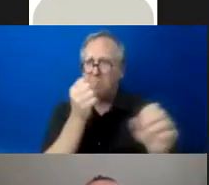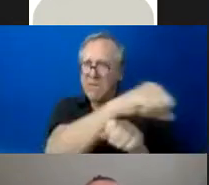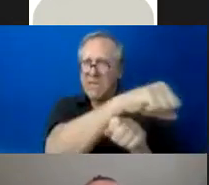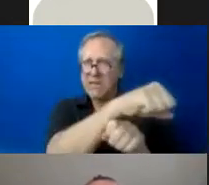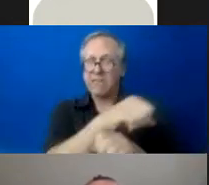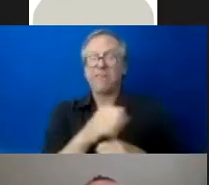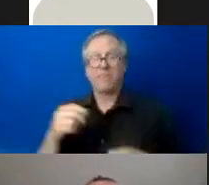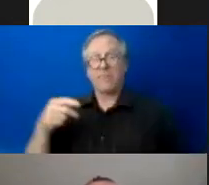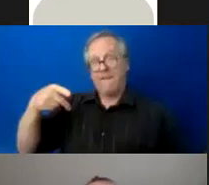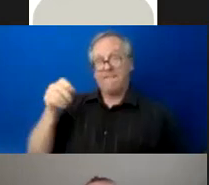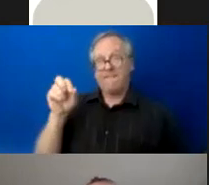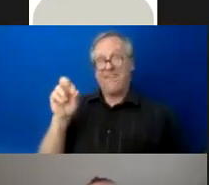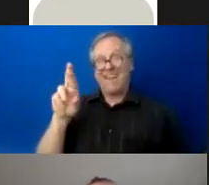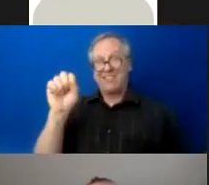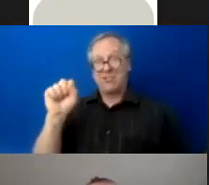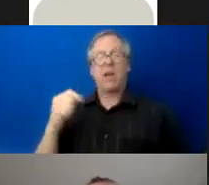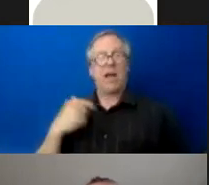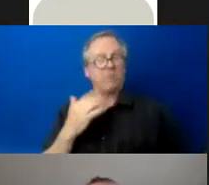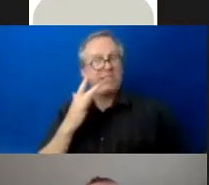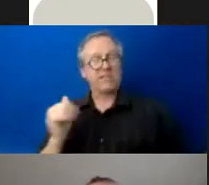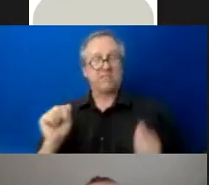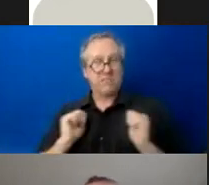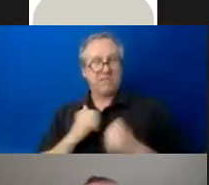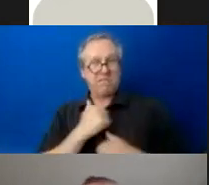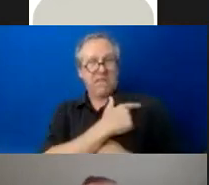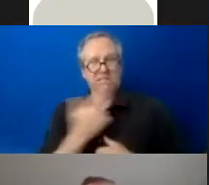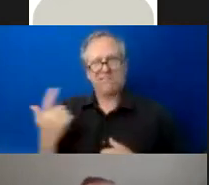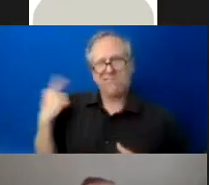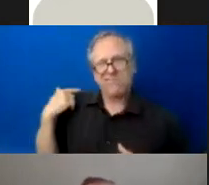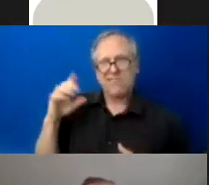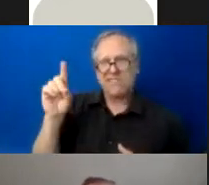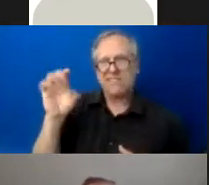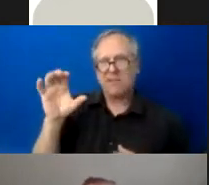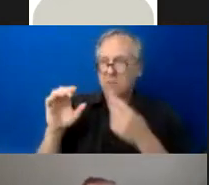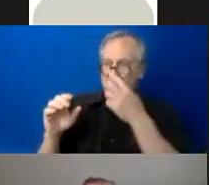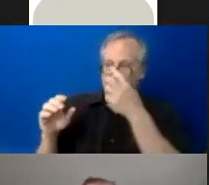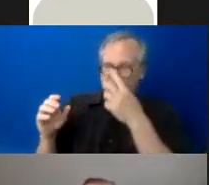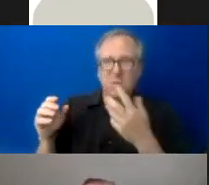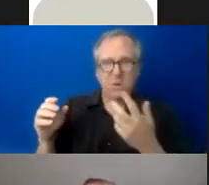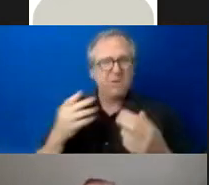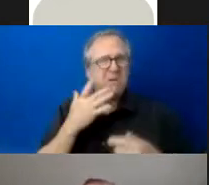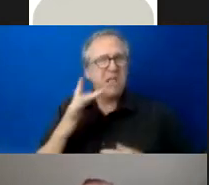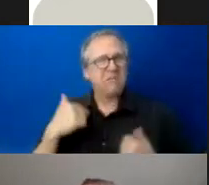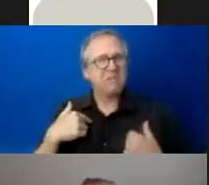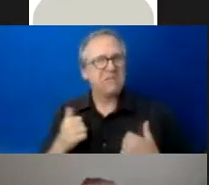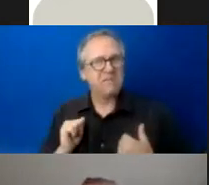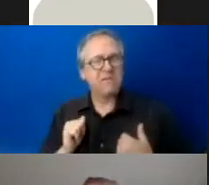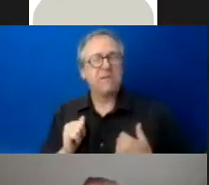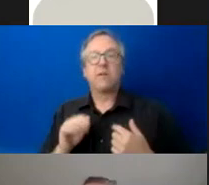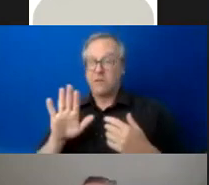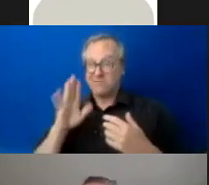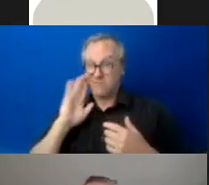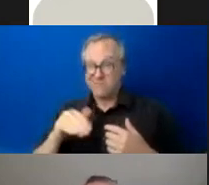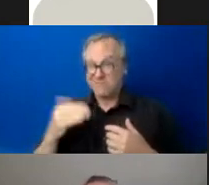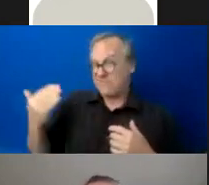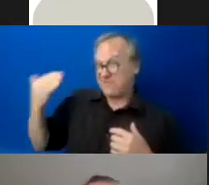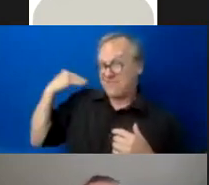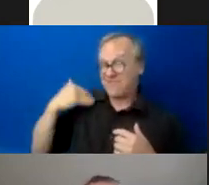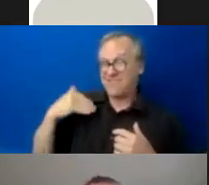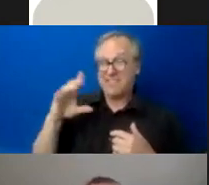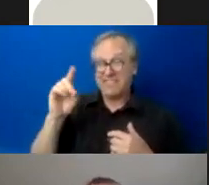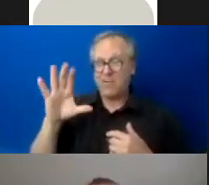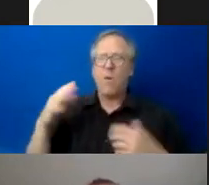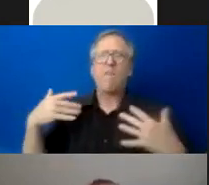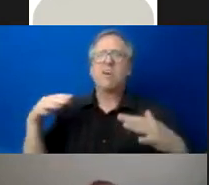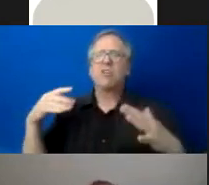December, I was one of the lucky ones to get vaccinated pretty early. And as you can imagine, there were